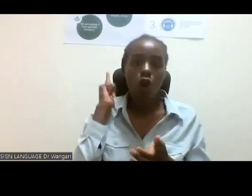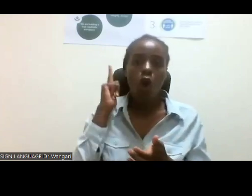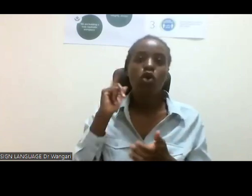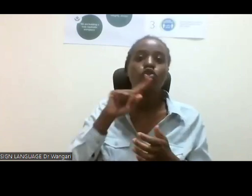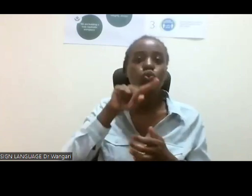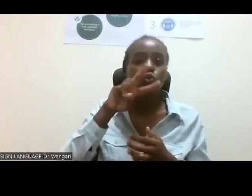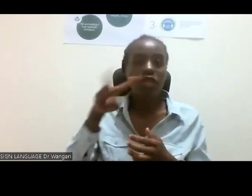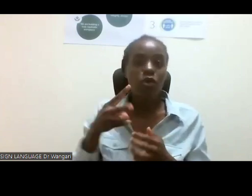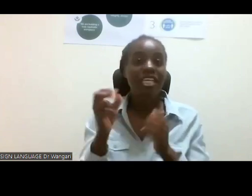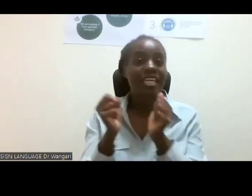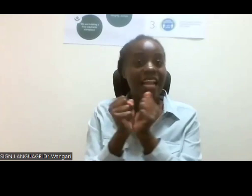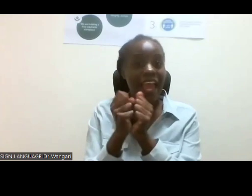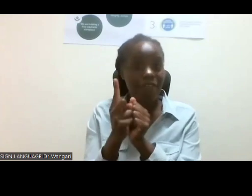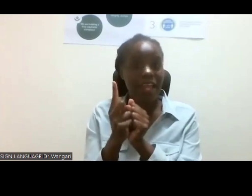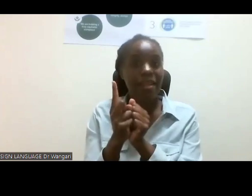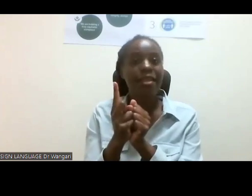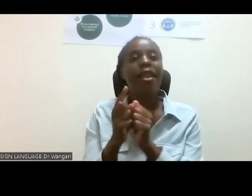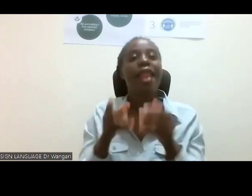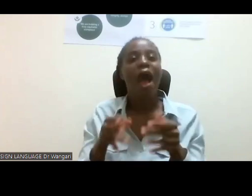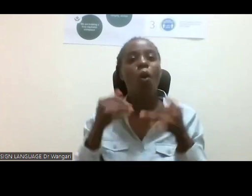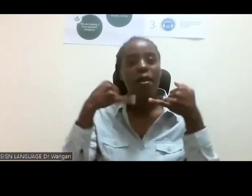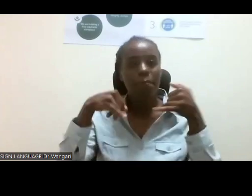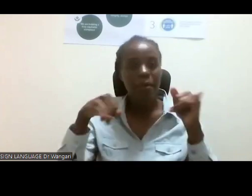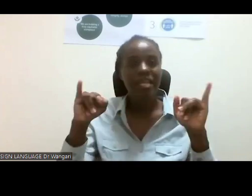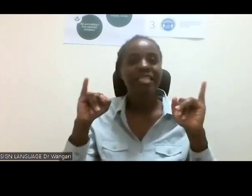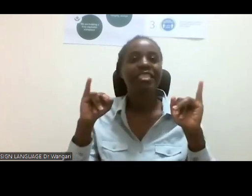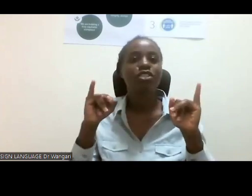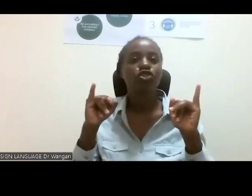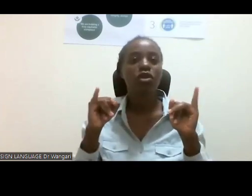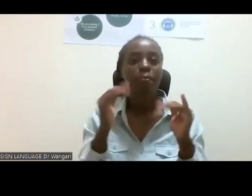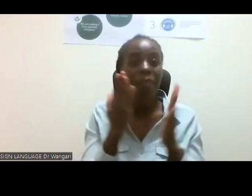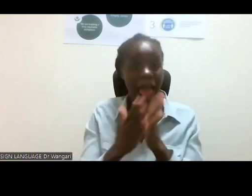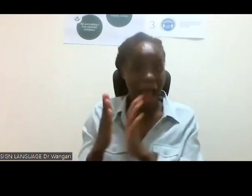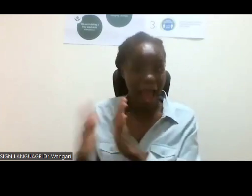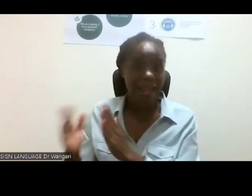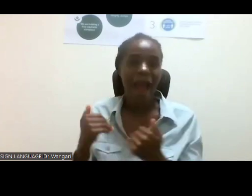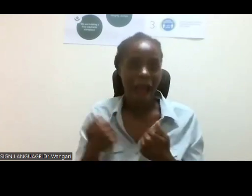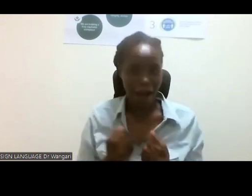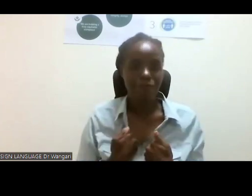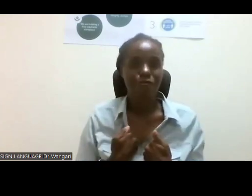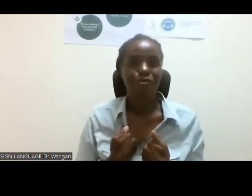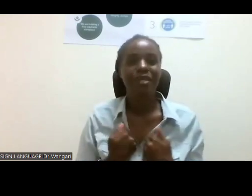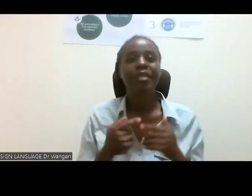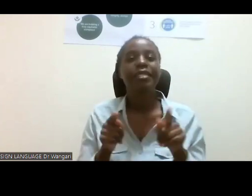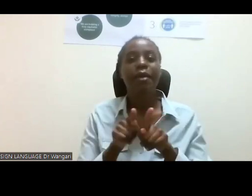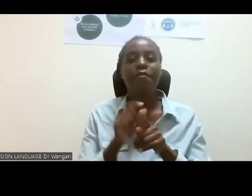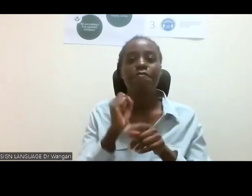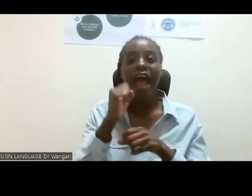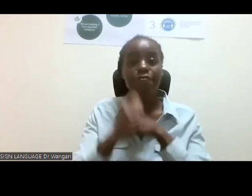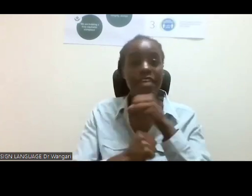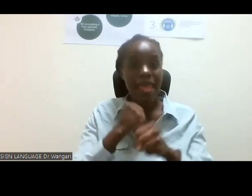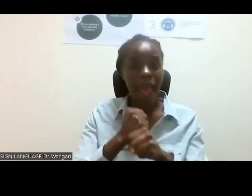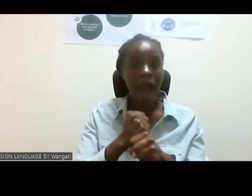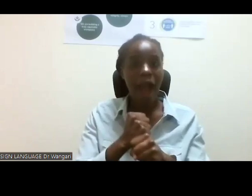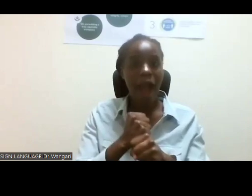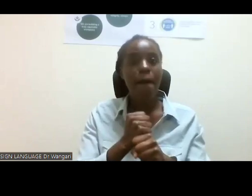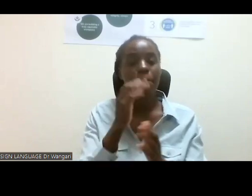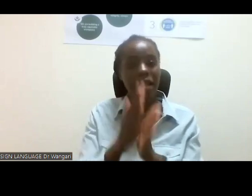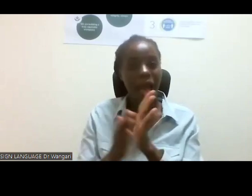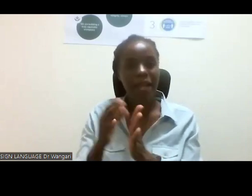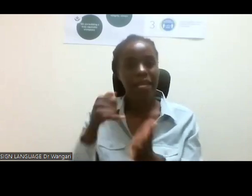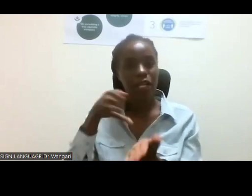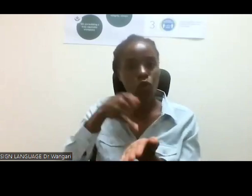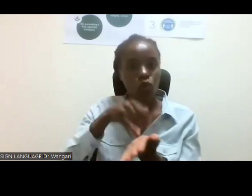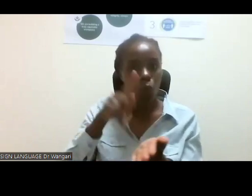board has also formulated its strategic objectives for the next 5 years with a view of eradicating FGM. This includes to strengthen